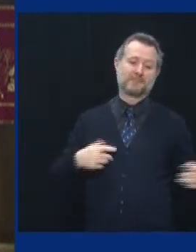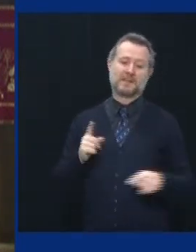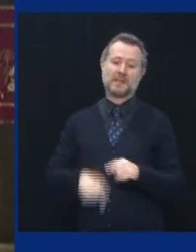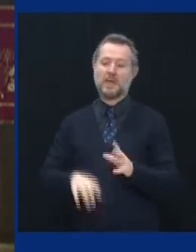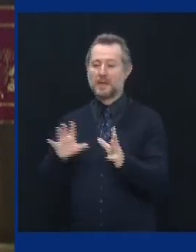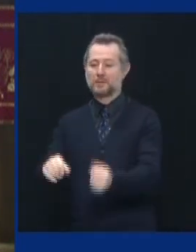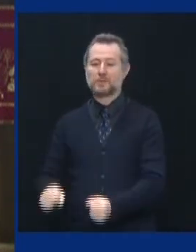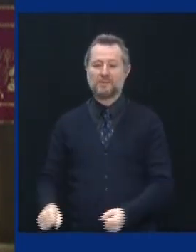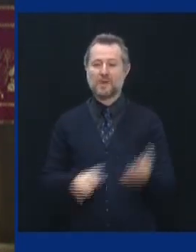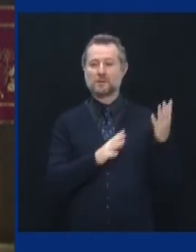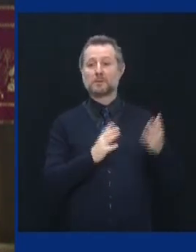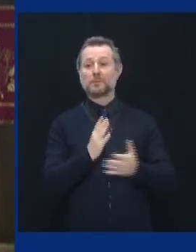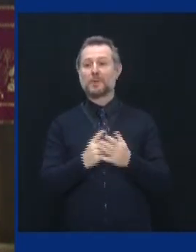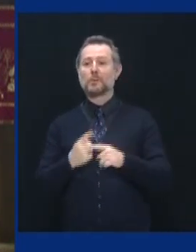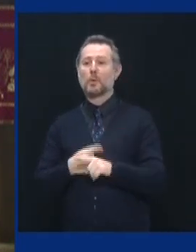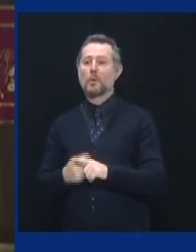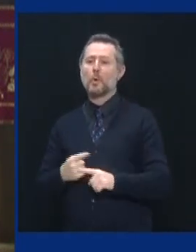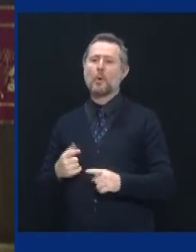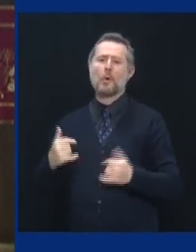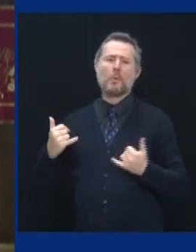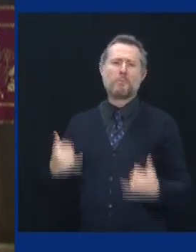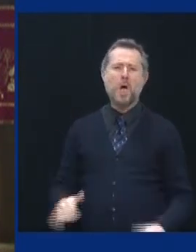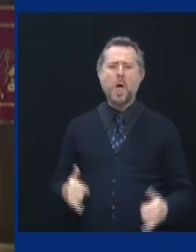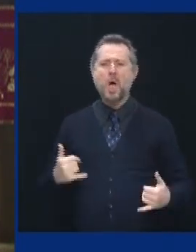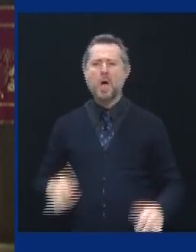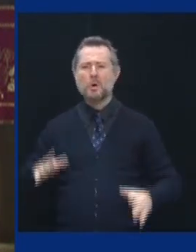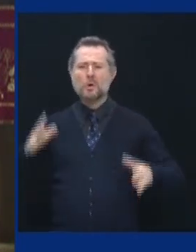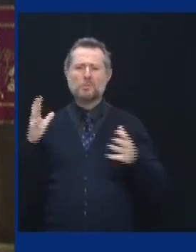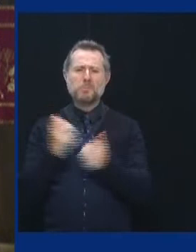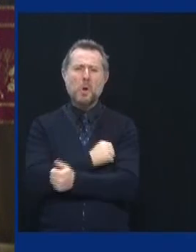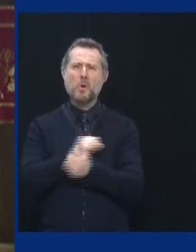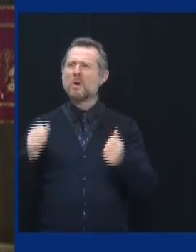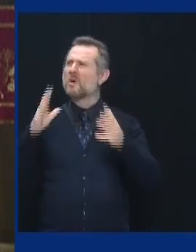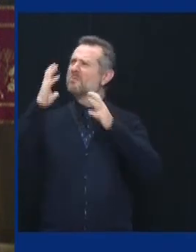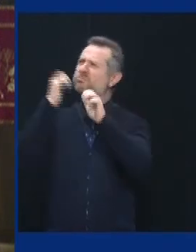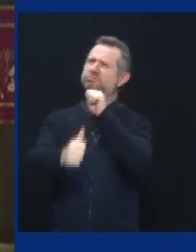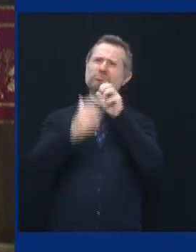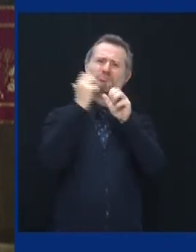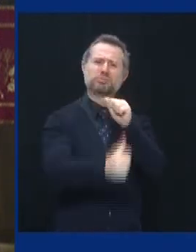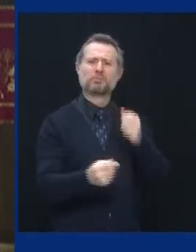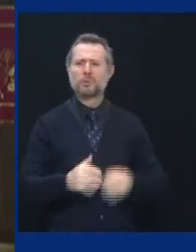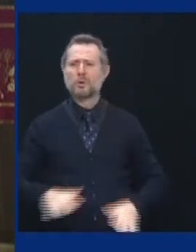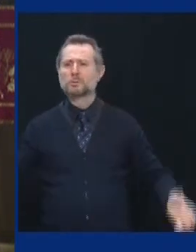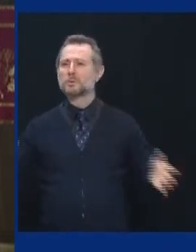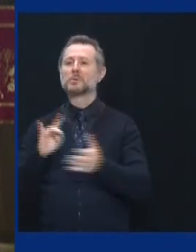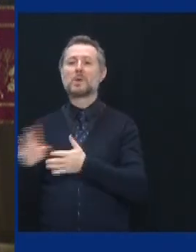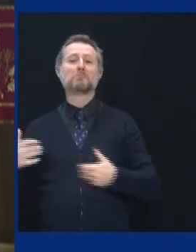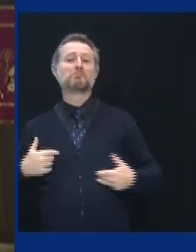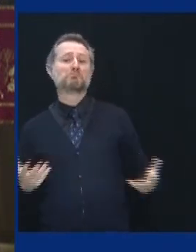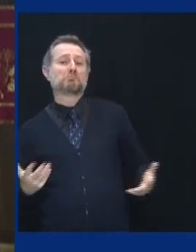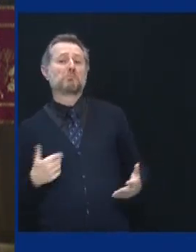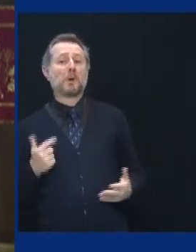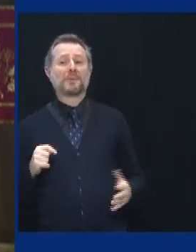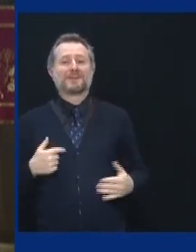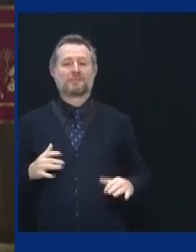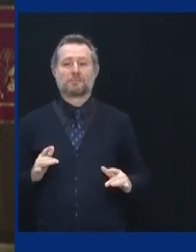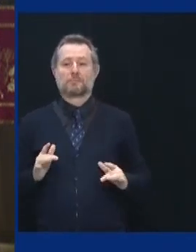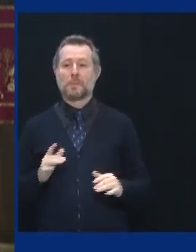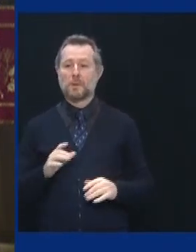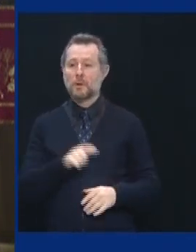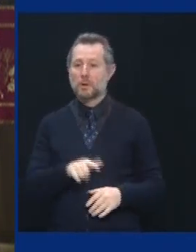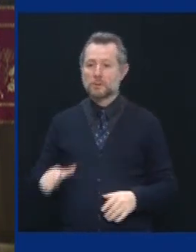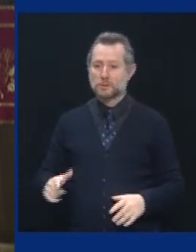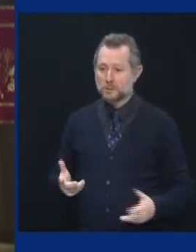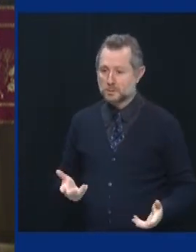tenants, they're partying, they're even destroying property, and they still cannot be evicted. So landlords say that this affidavit that